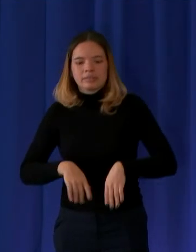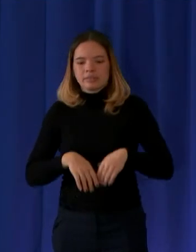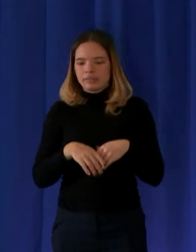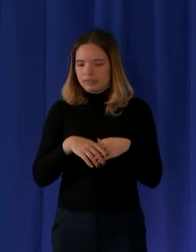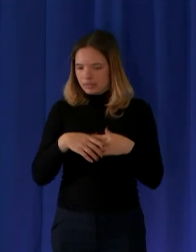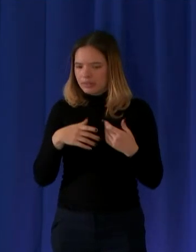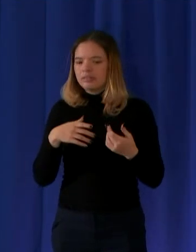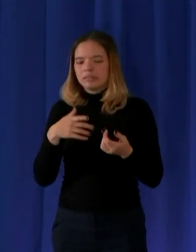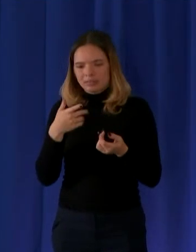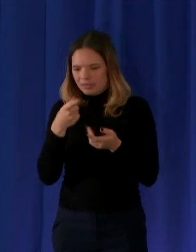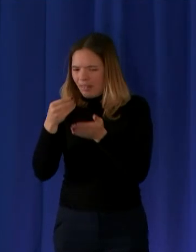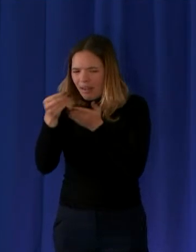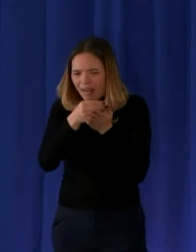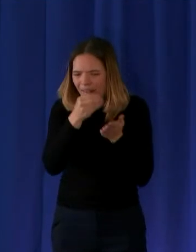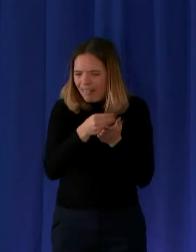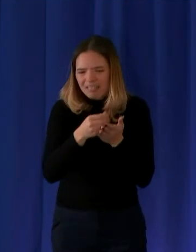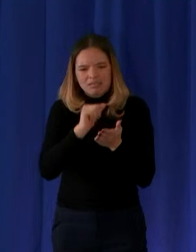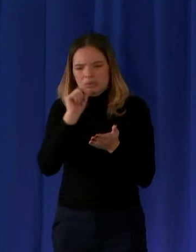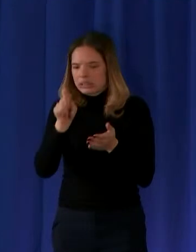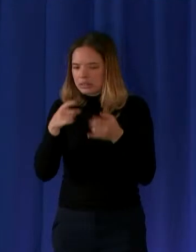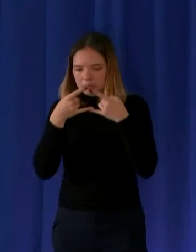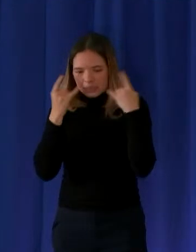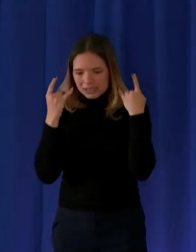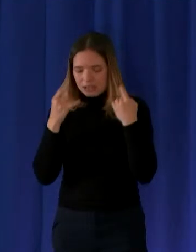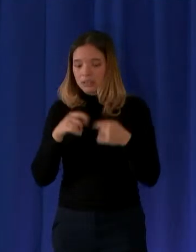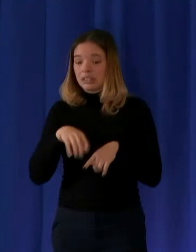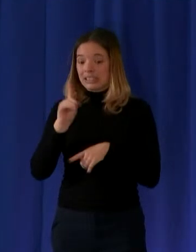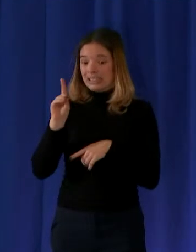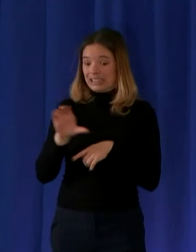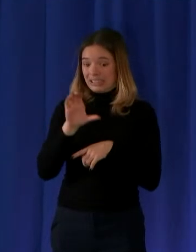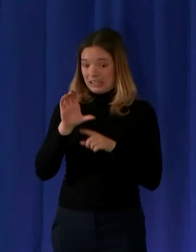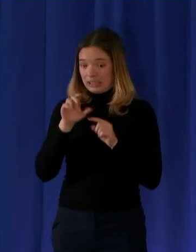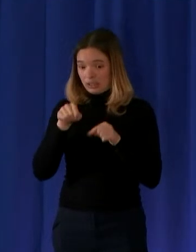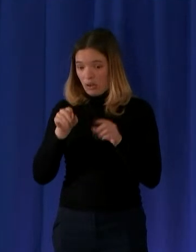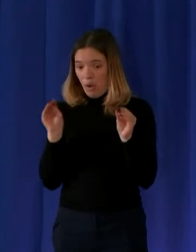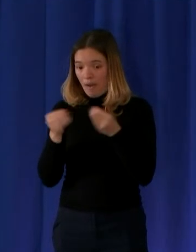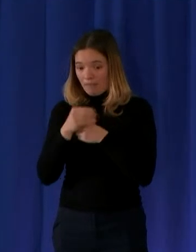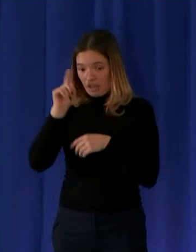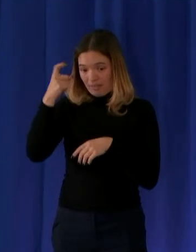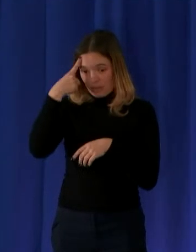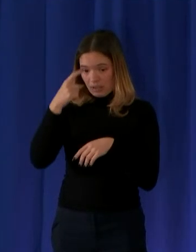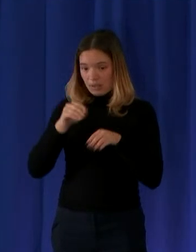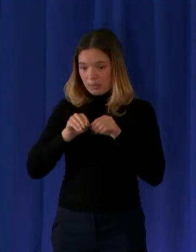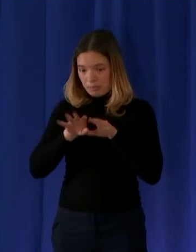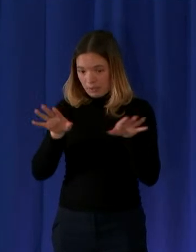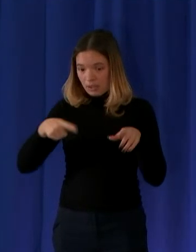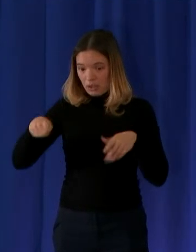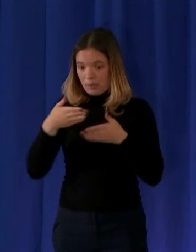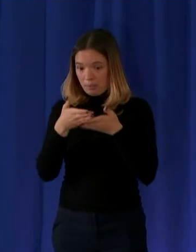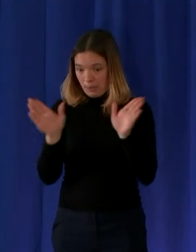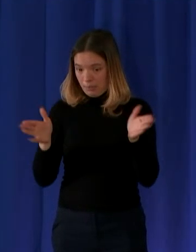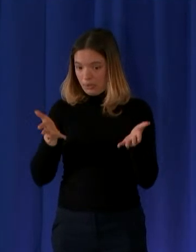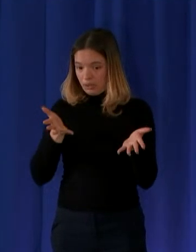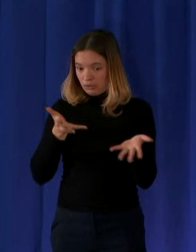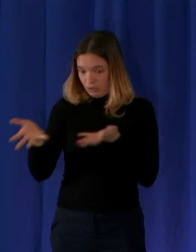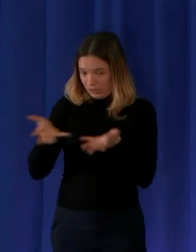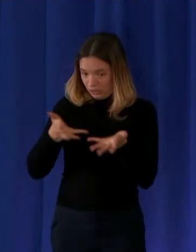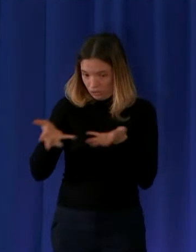retail establishments, and DC government offices with no public